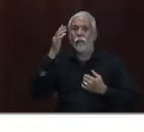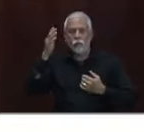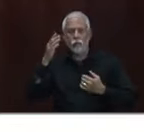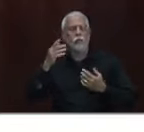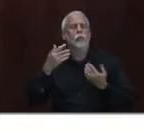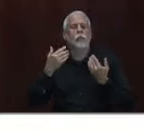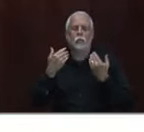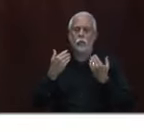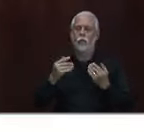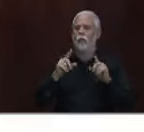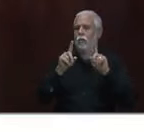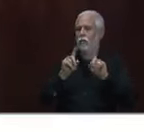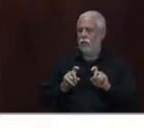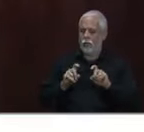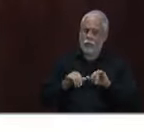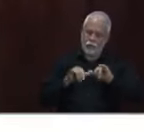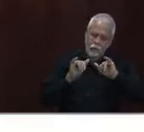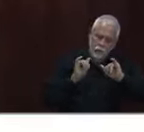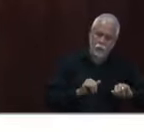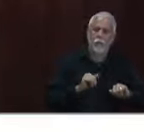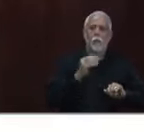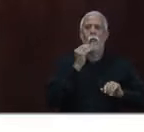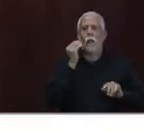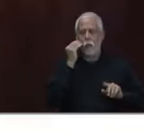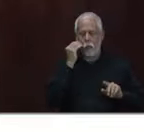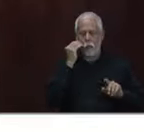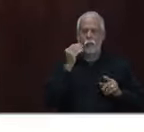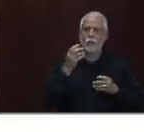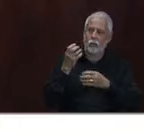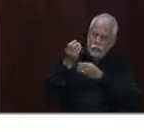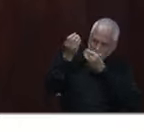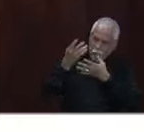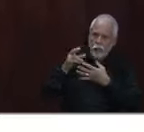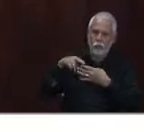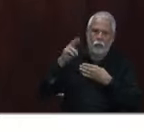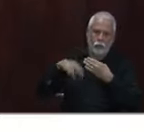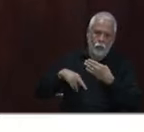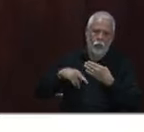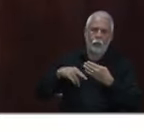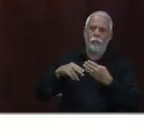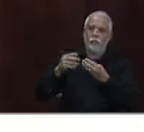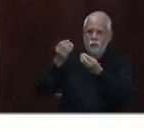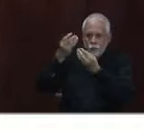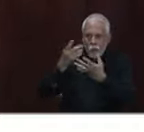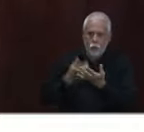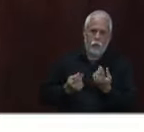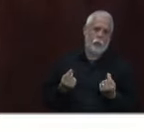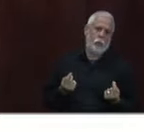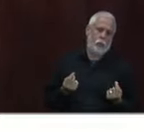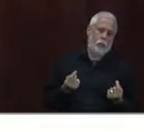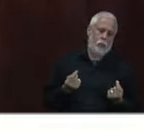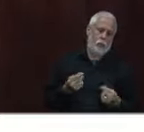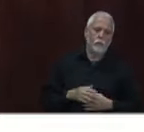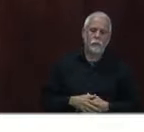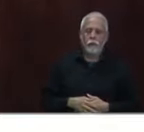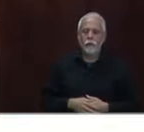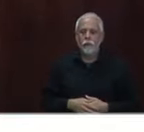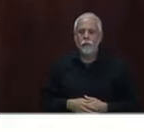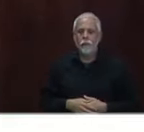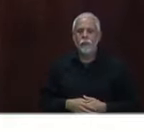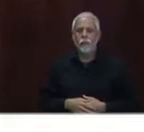get tested and then stay at home until you receive your results and get further instructions.